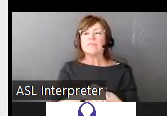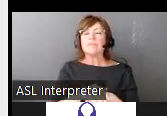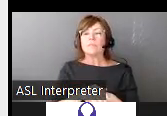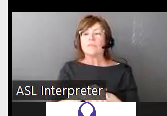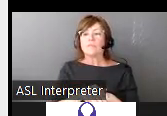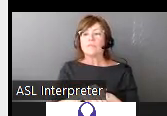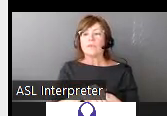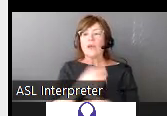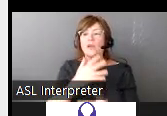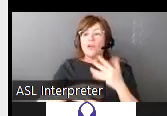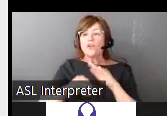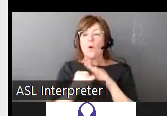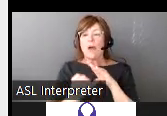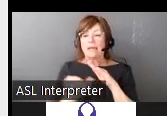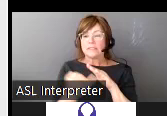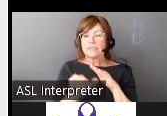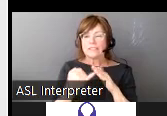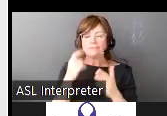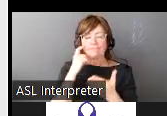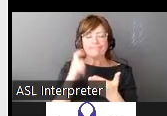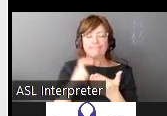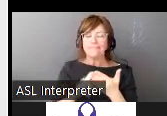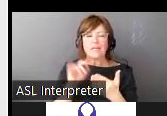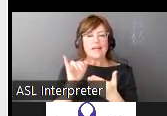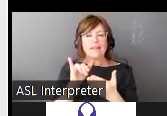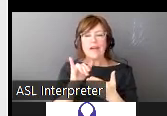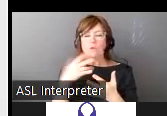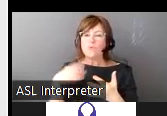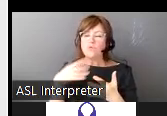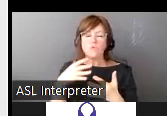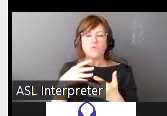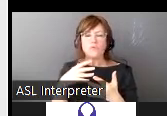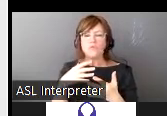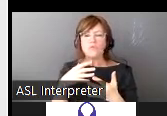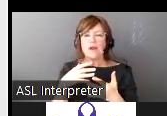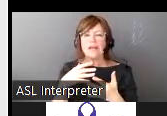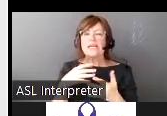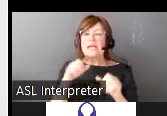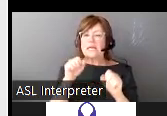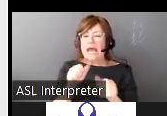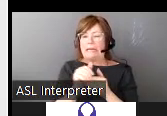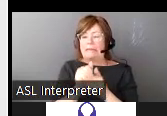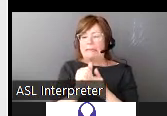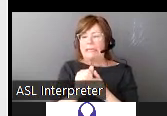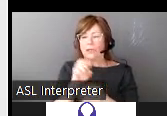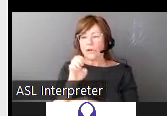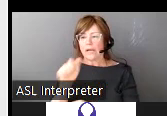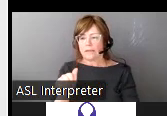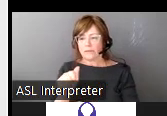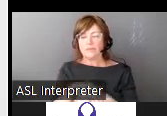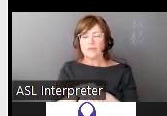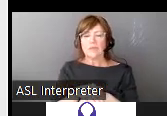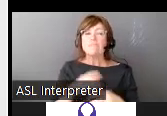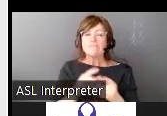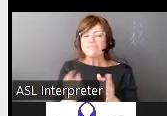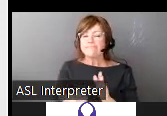Social isolation has been recognized as one of the most significant predictors of elder abuse. As mentioned already, and to